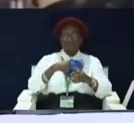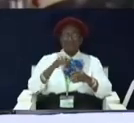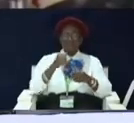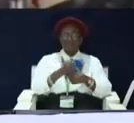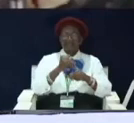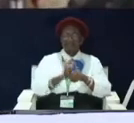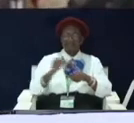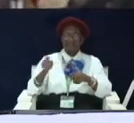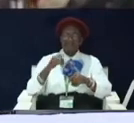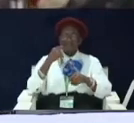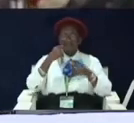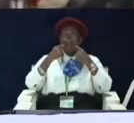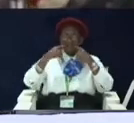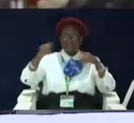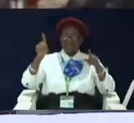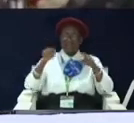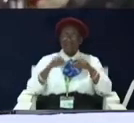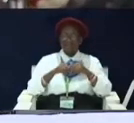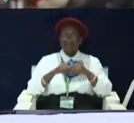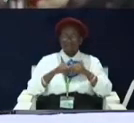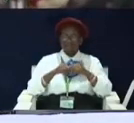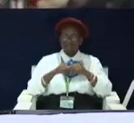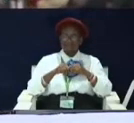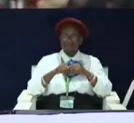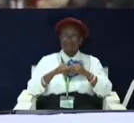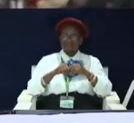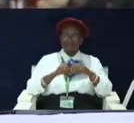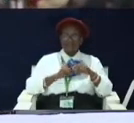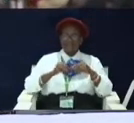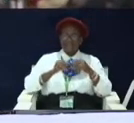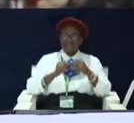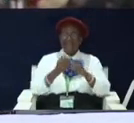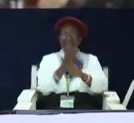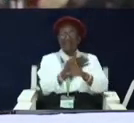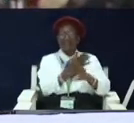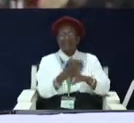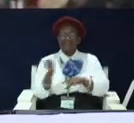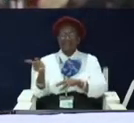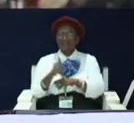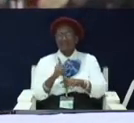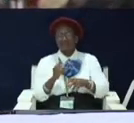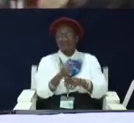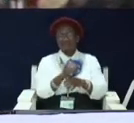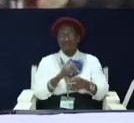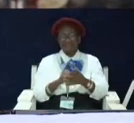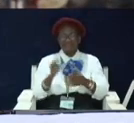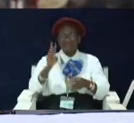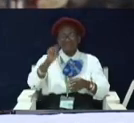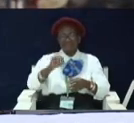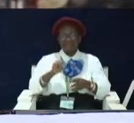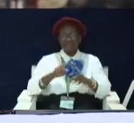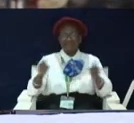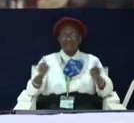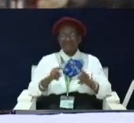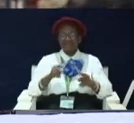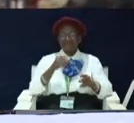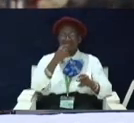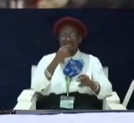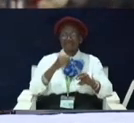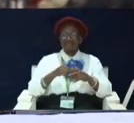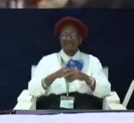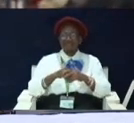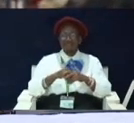ba gbo ti mo npa awon ase, I appeal to you that you take them very seriously. Oro yi ejo o e mu won